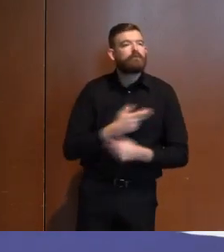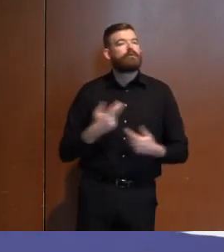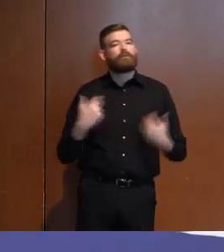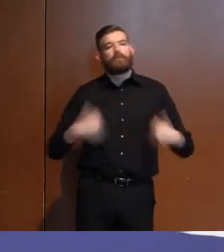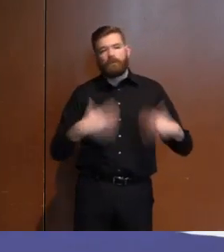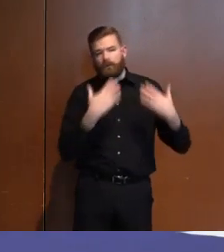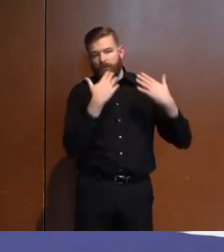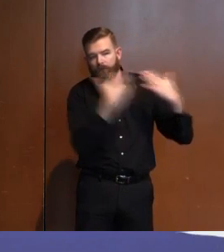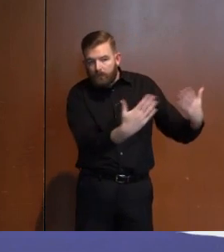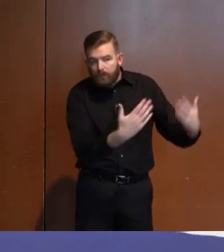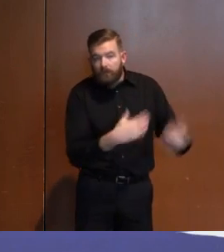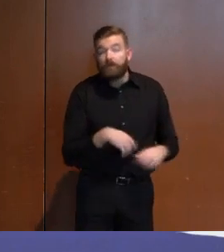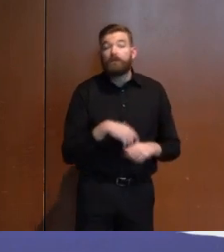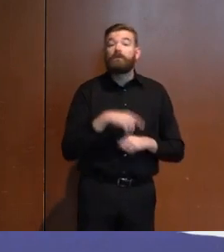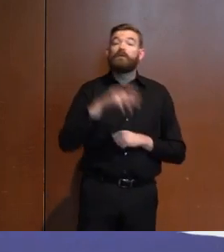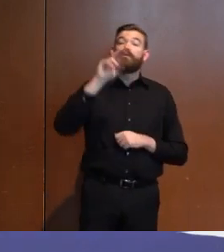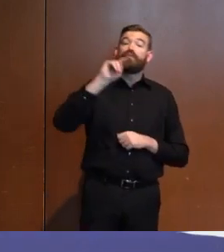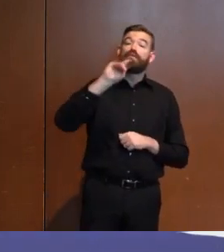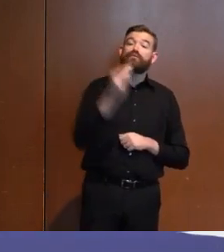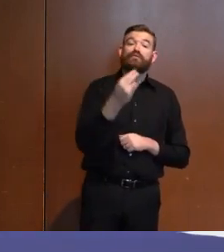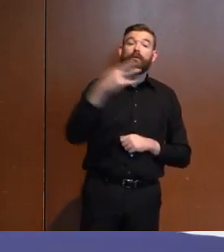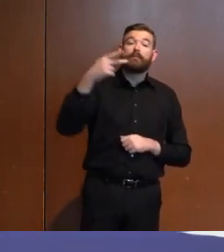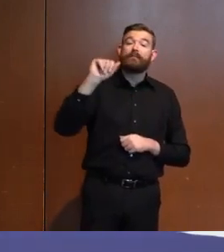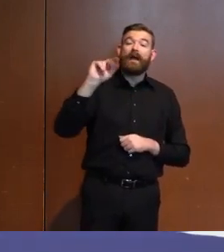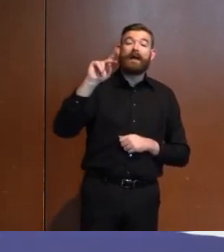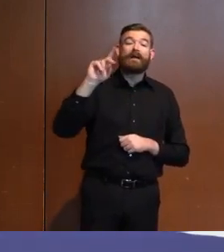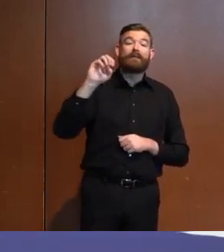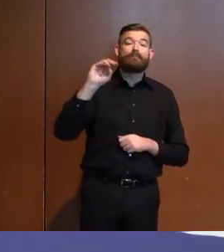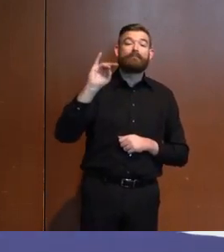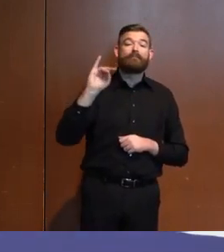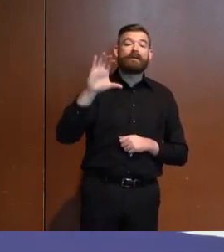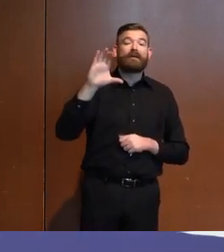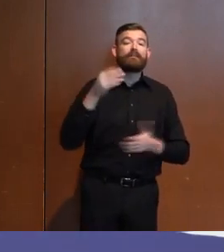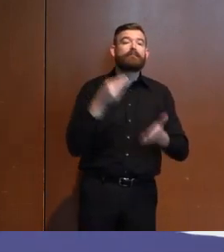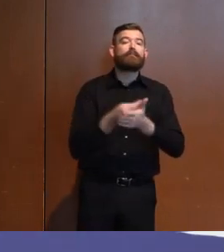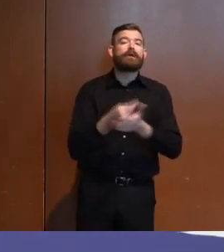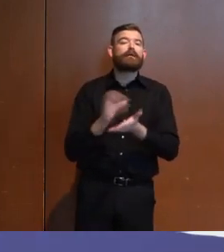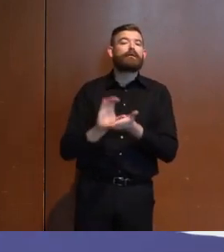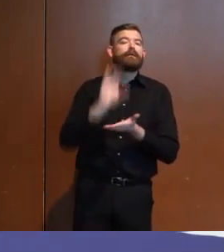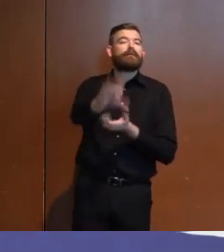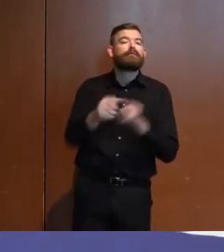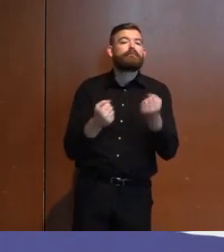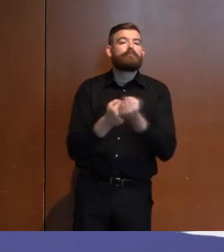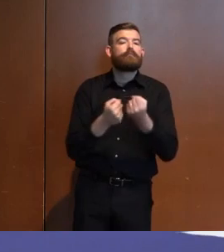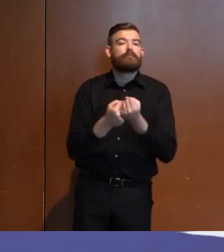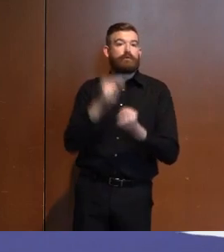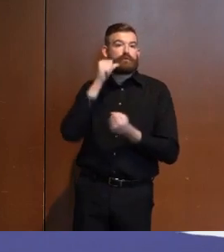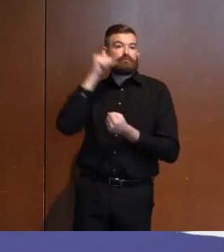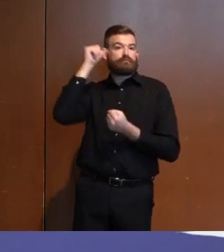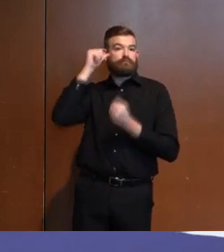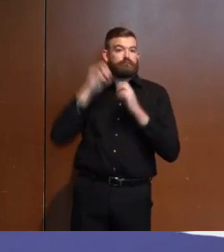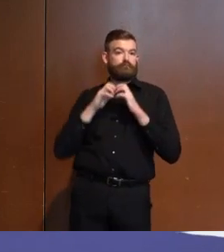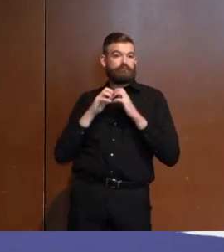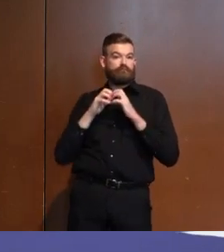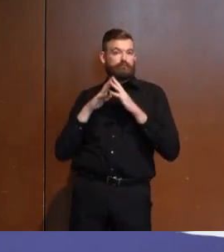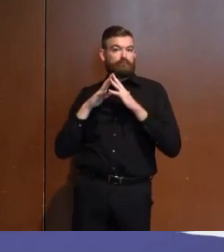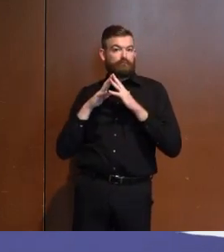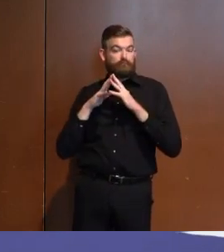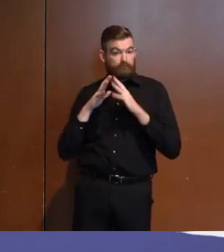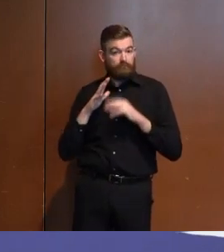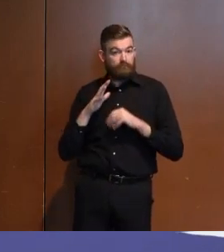Relief Fund launched yesterday to great effect. It's a non-government entity, so I want to make sure everyone knows that. It's